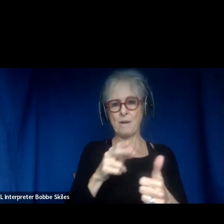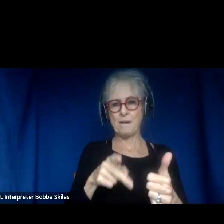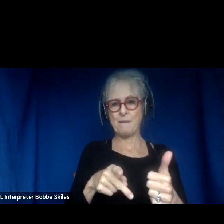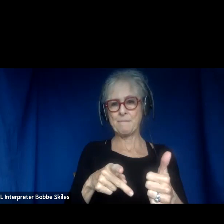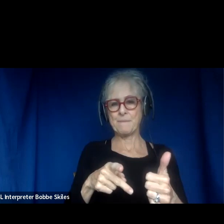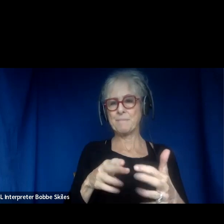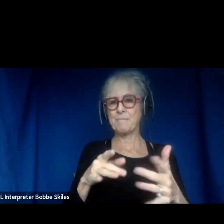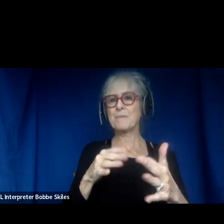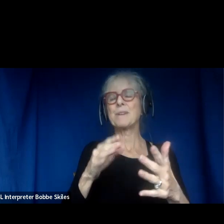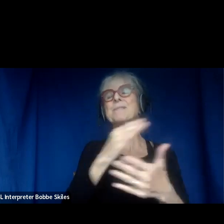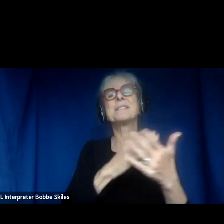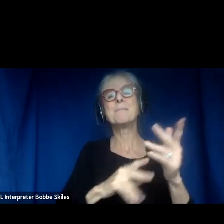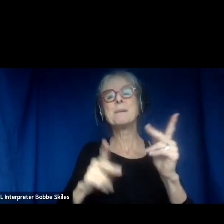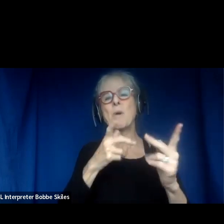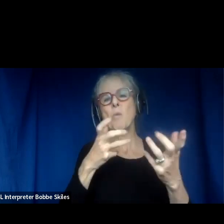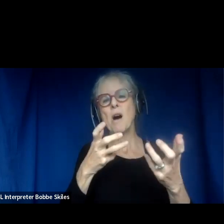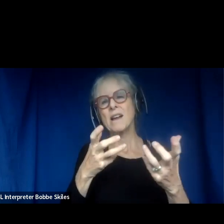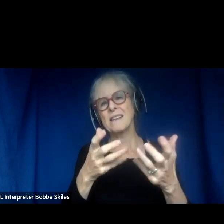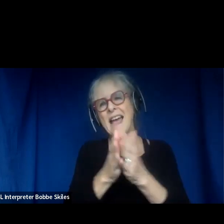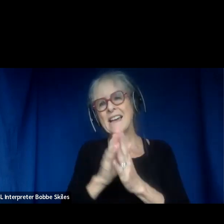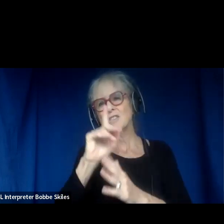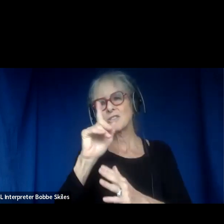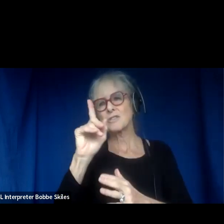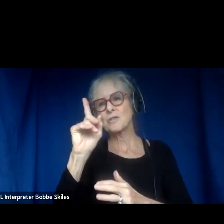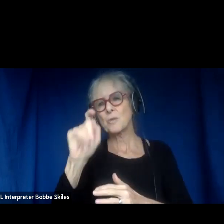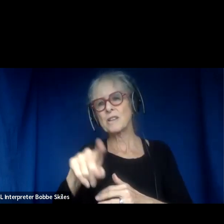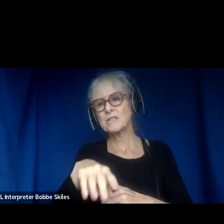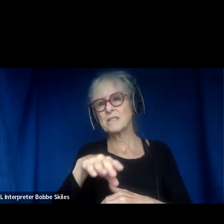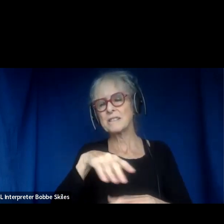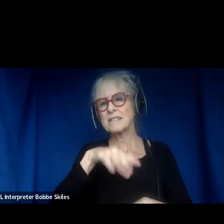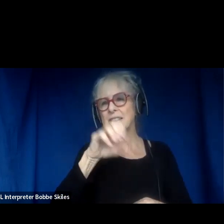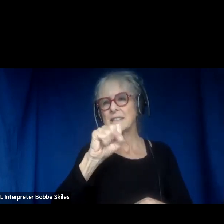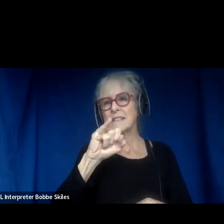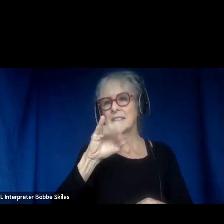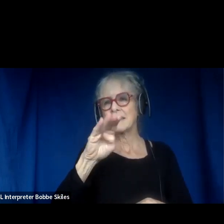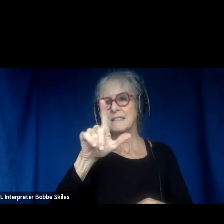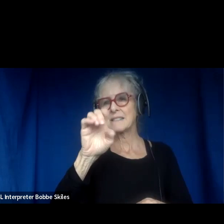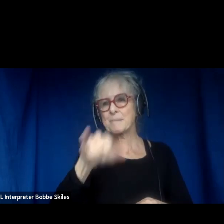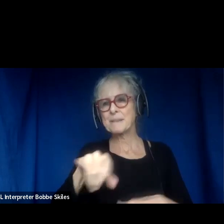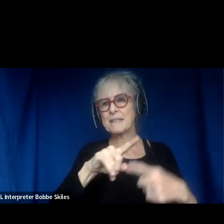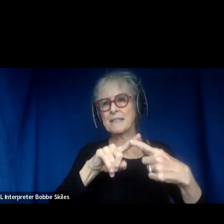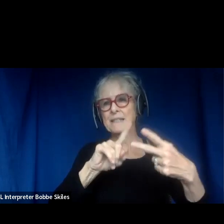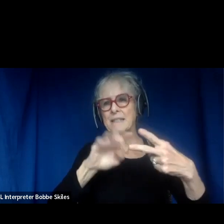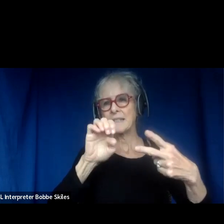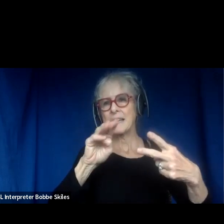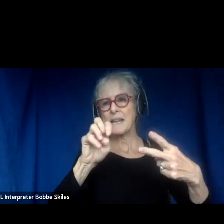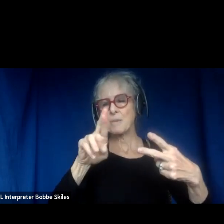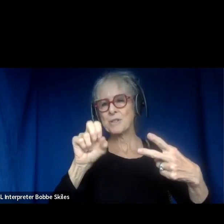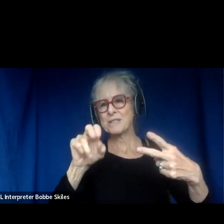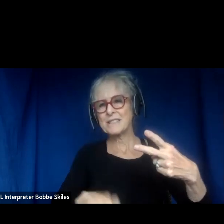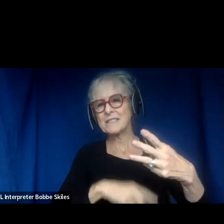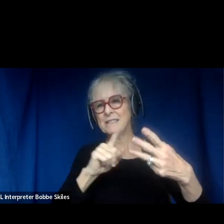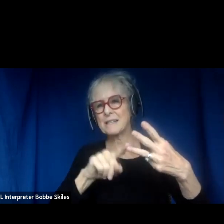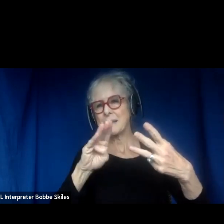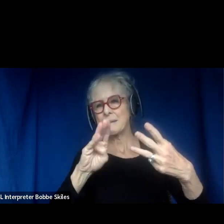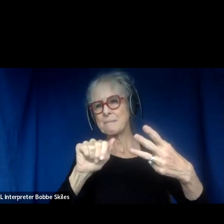folks who want to ask some questions. Yana Sidley, Bill Emerson is back up, and David Byer. I would just caution you, we're at 12:57. We